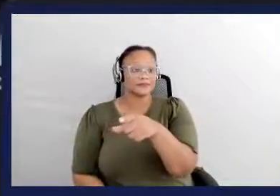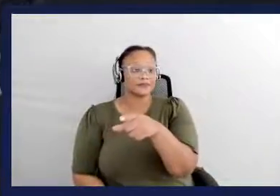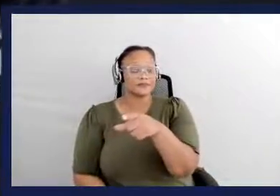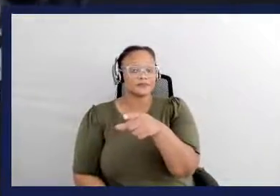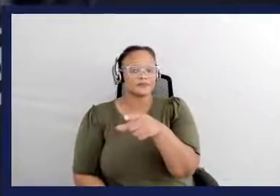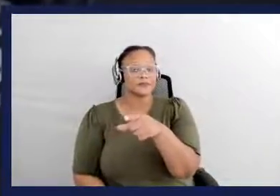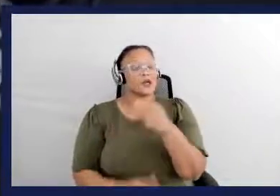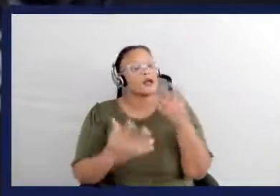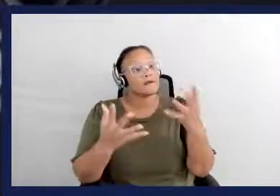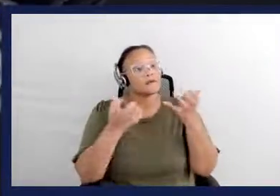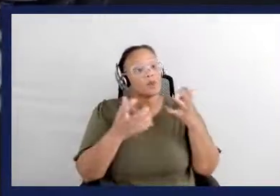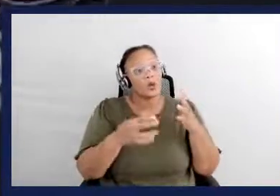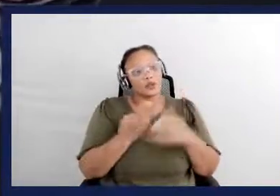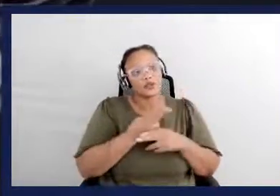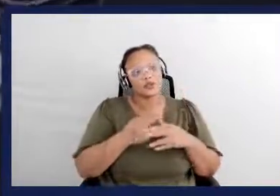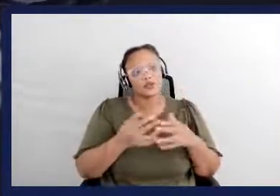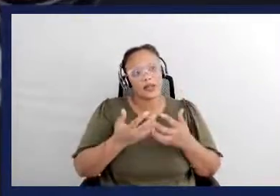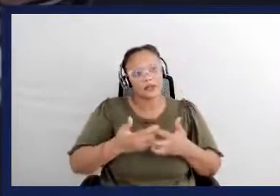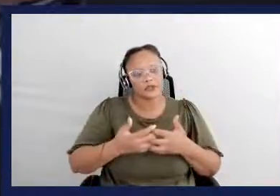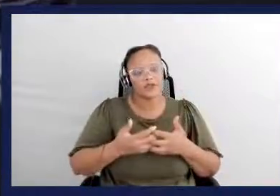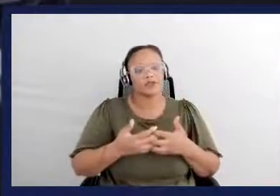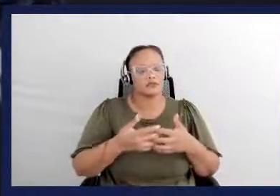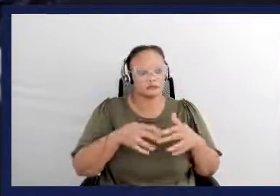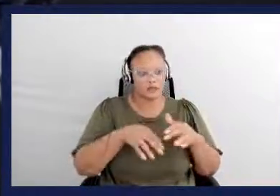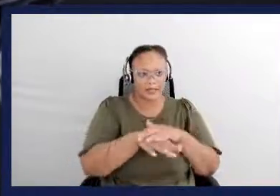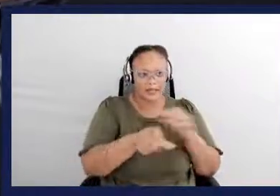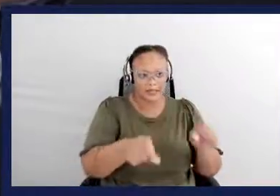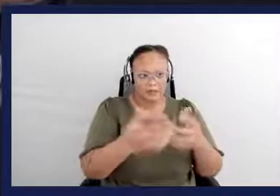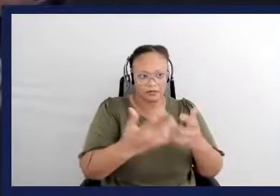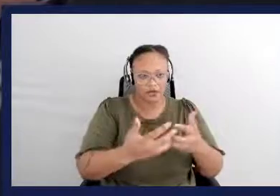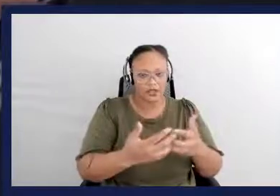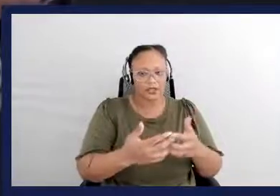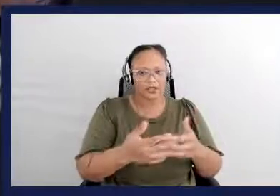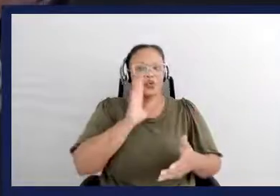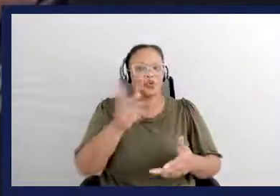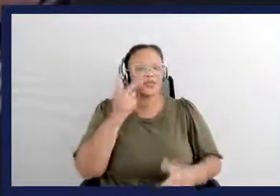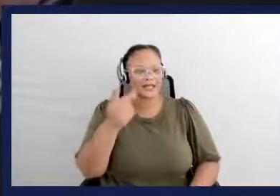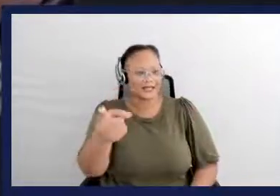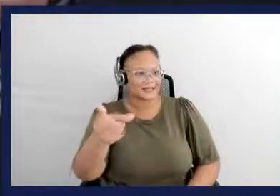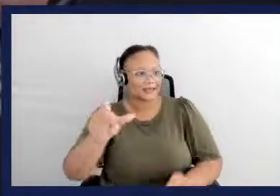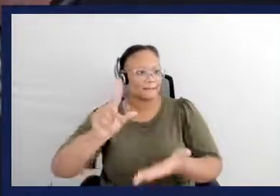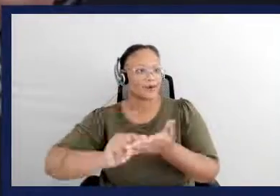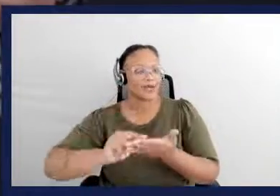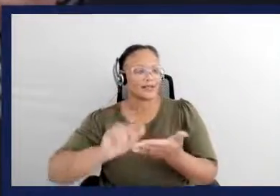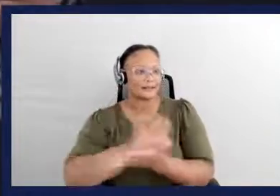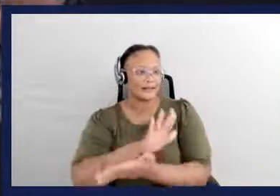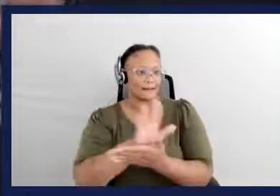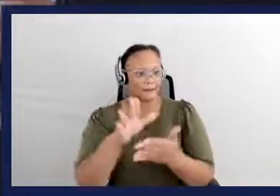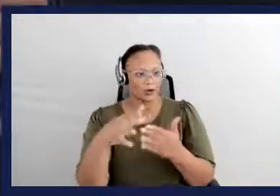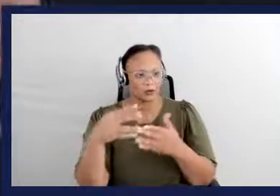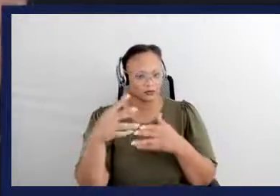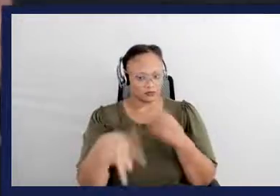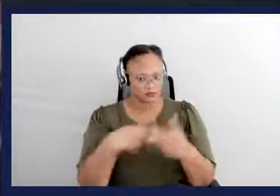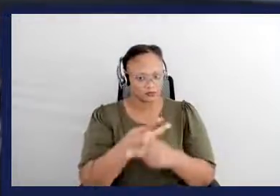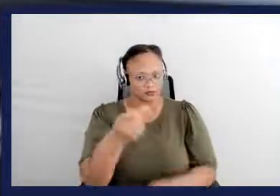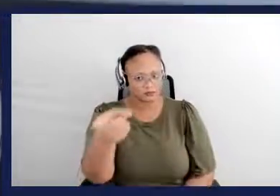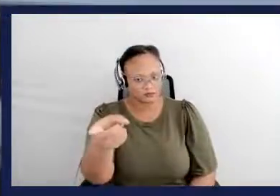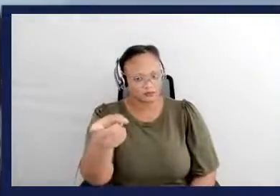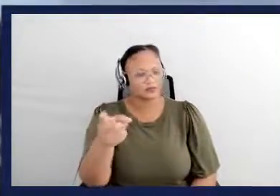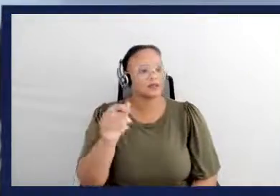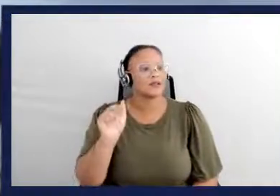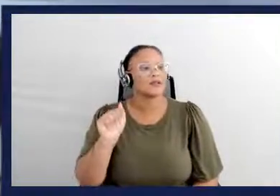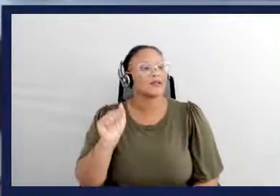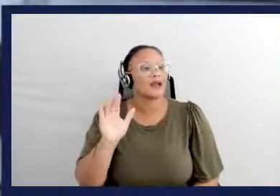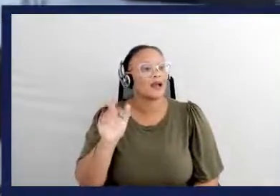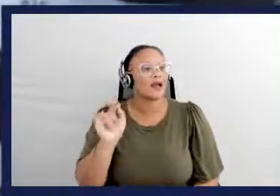the accessible voting device. So, and one of the important pieces is this accessible voting device activation form. So